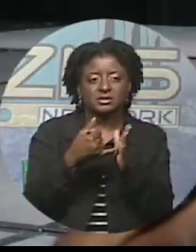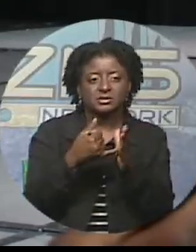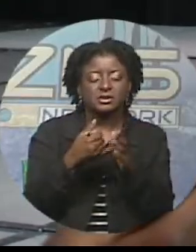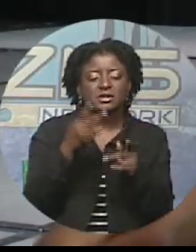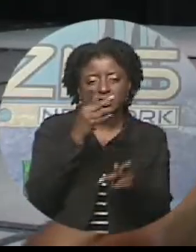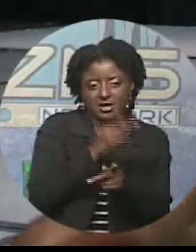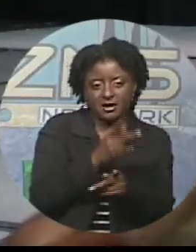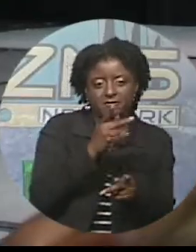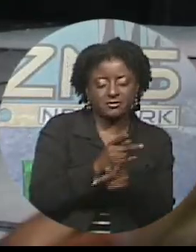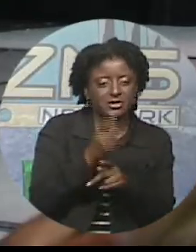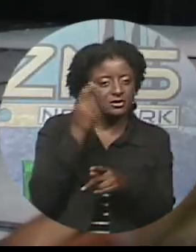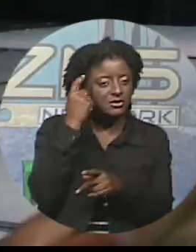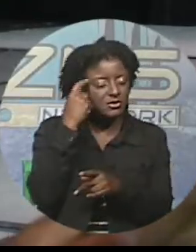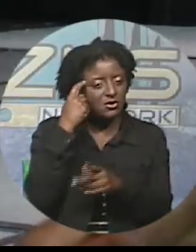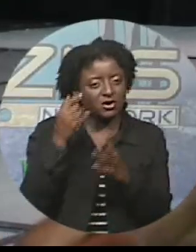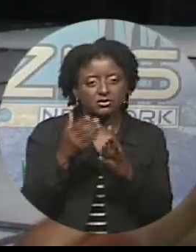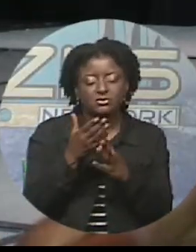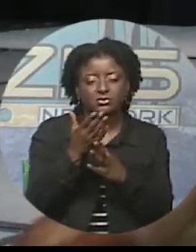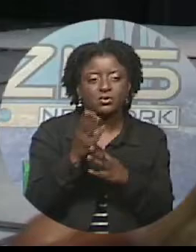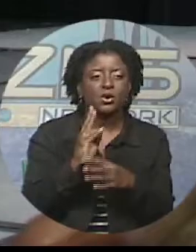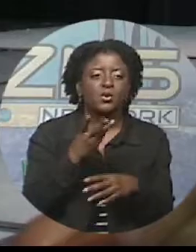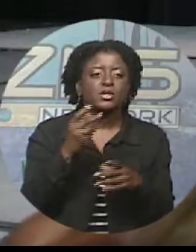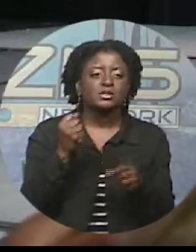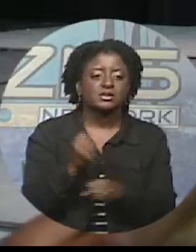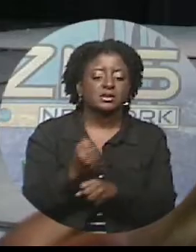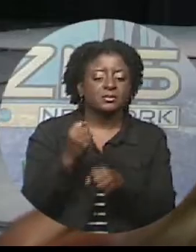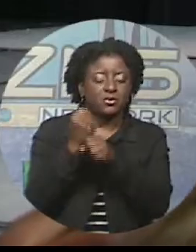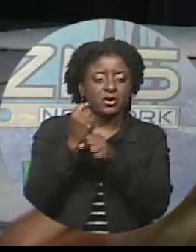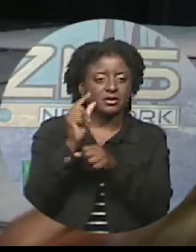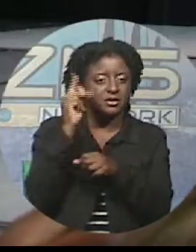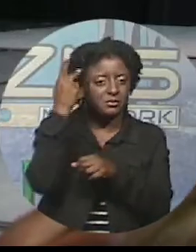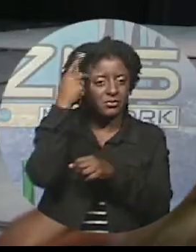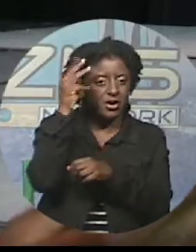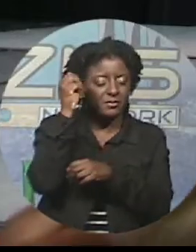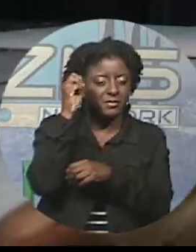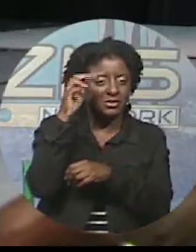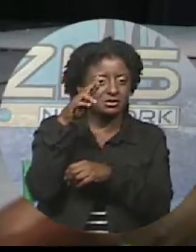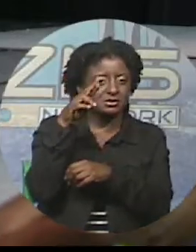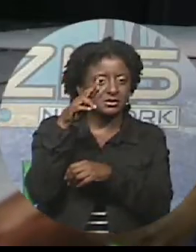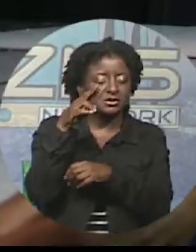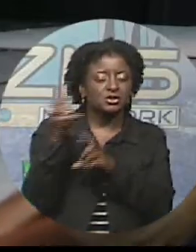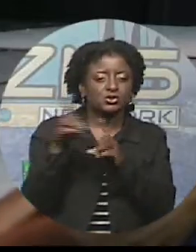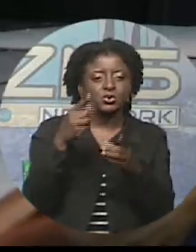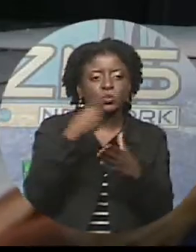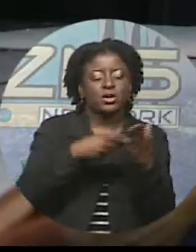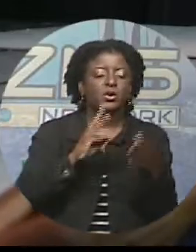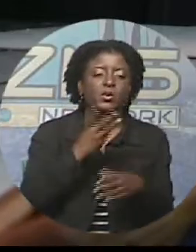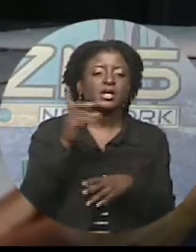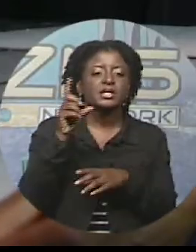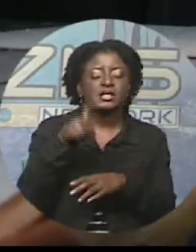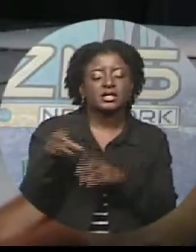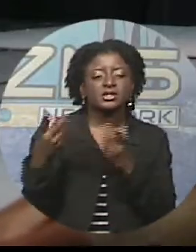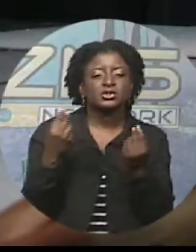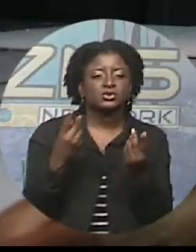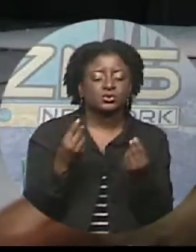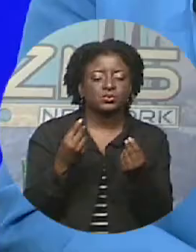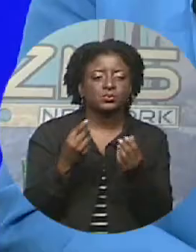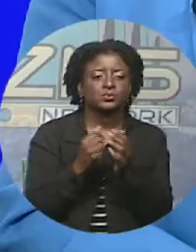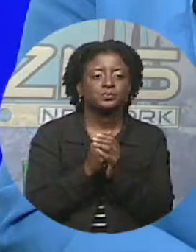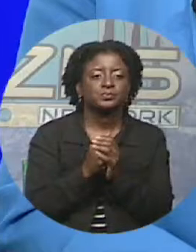support of the Prime Minister, we're in support of the Cabinet. We are going to do what needs to be done now. There's finality, now we need to just get